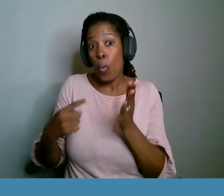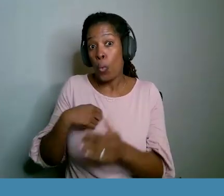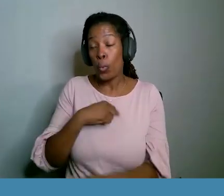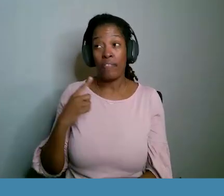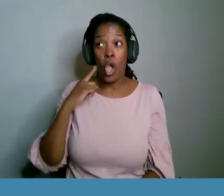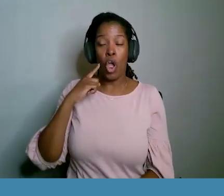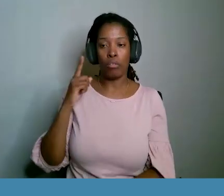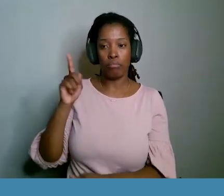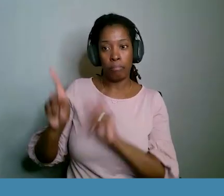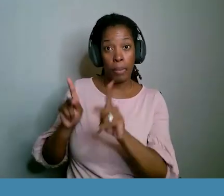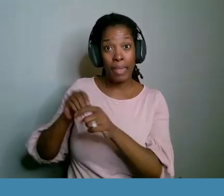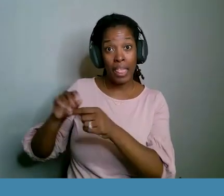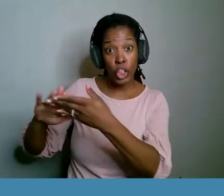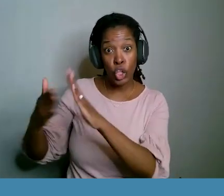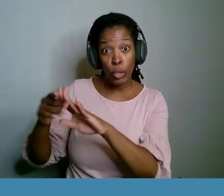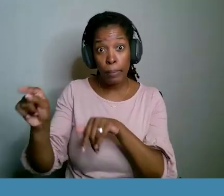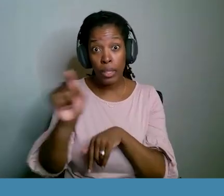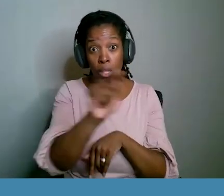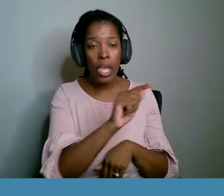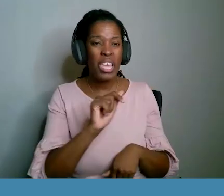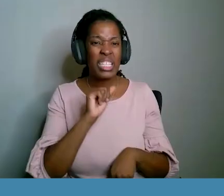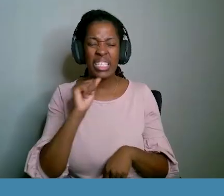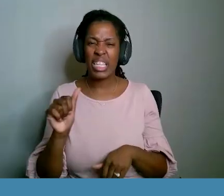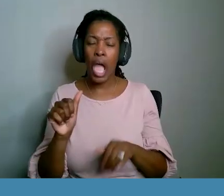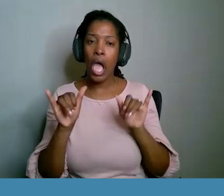community, that it's not common that you would find